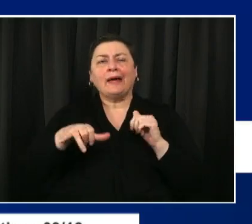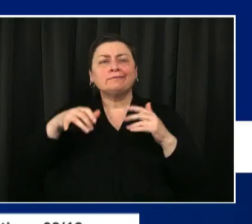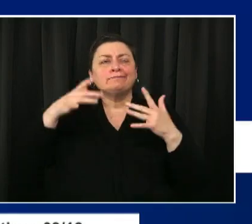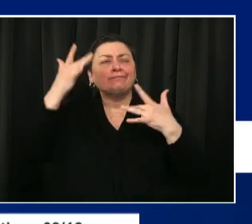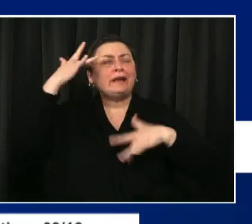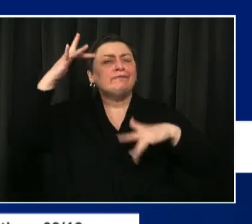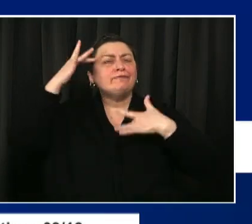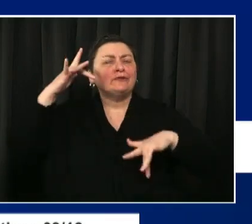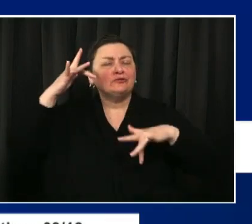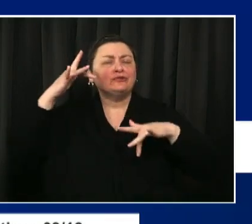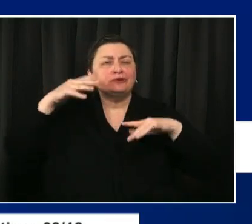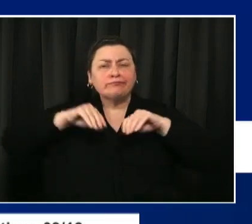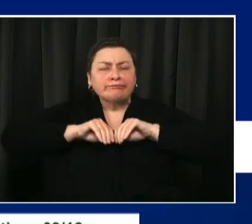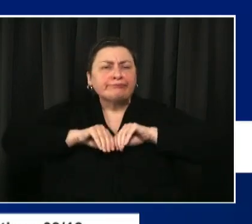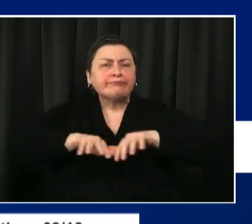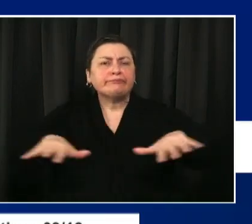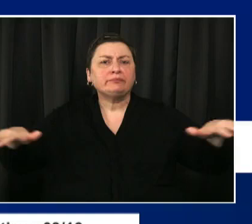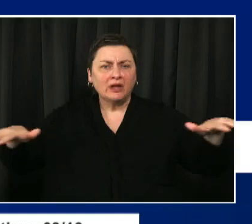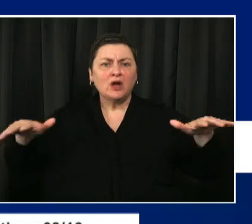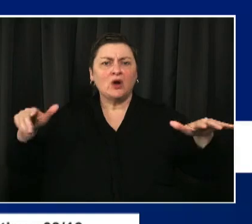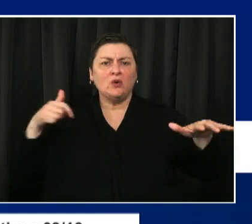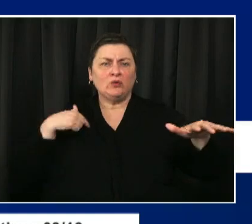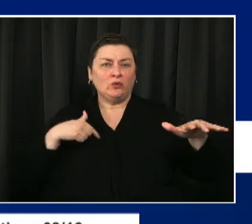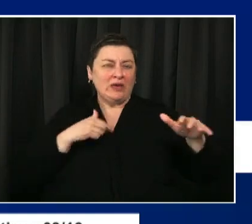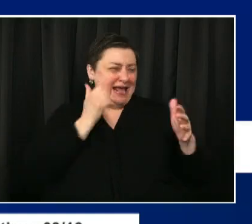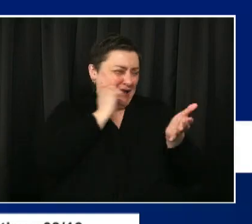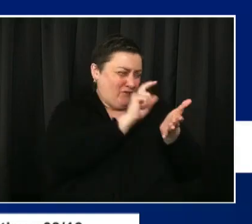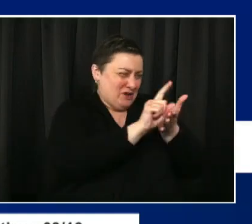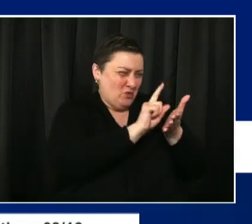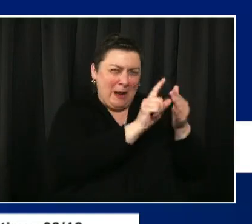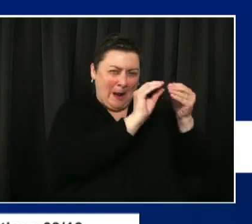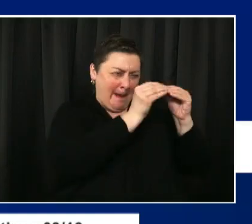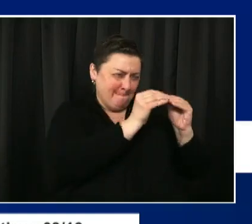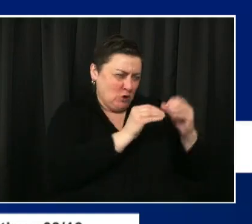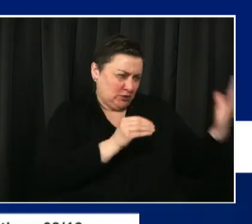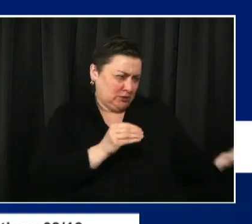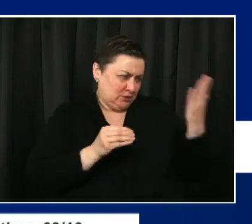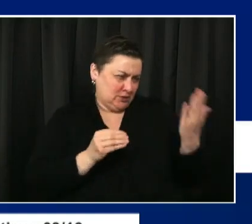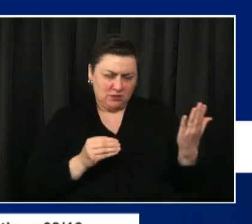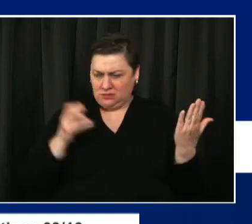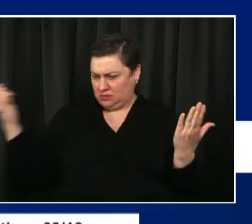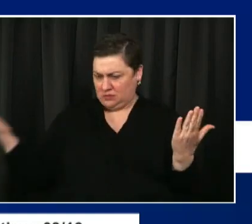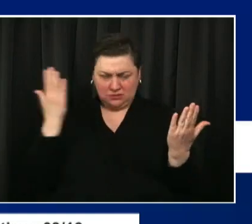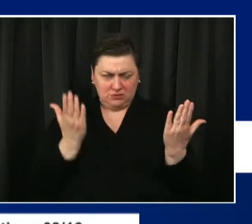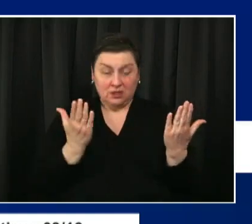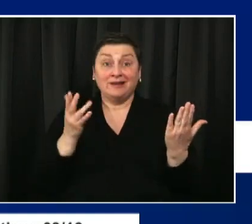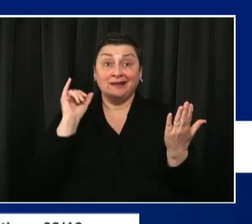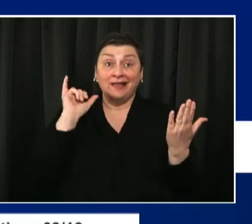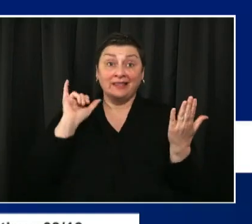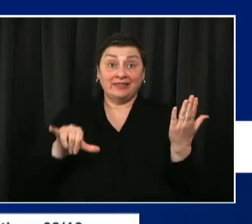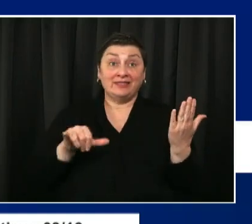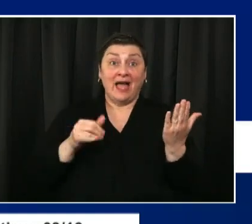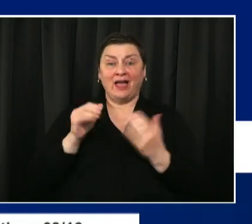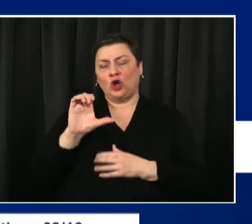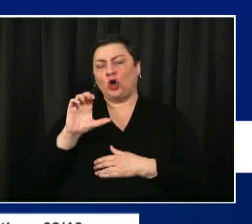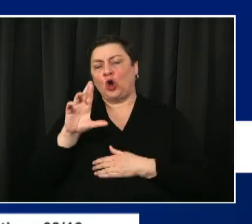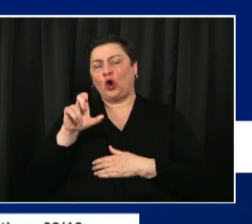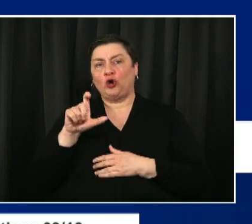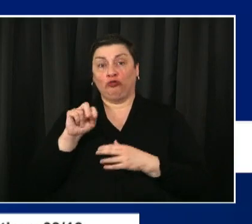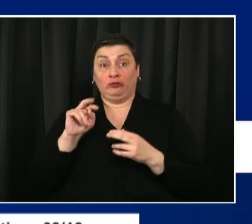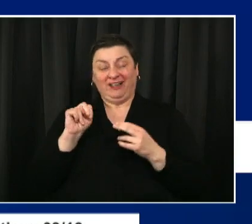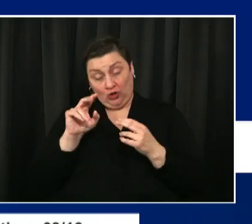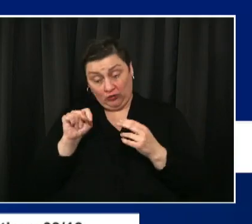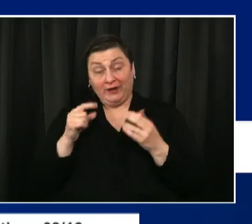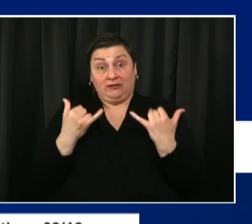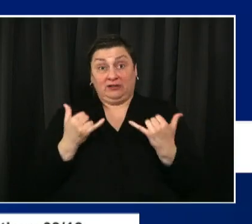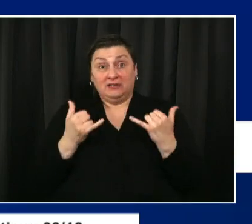model, epidemic model, to the data each week. And actually here where it says current trajectory, that actually is this week's trajectory.